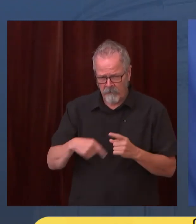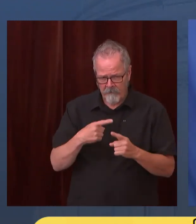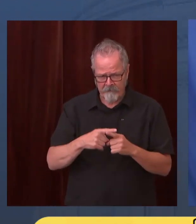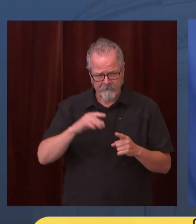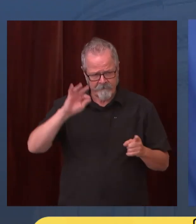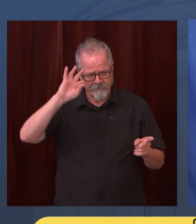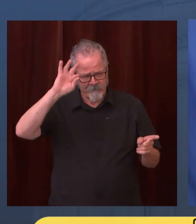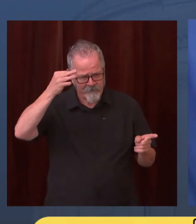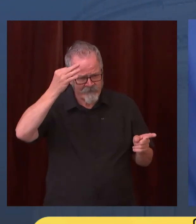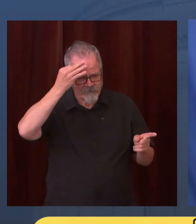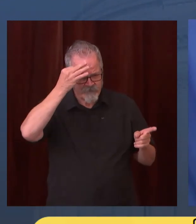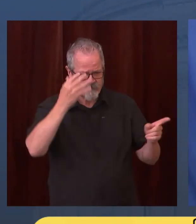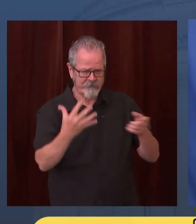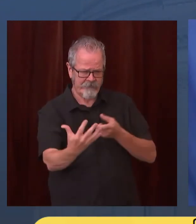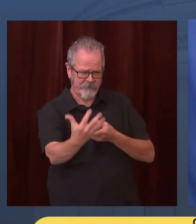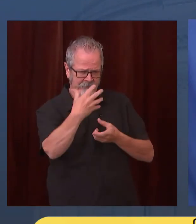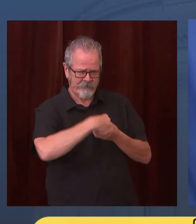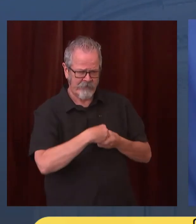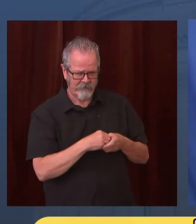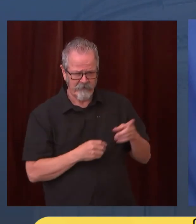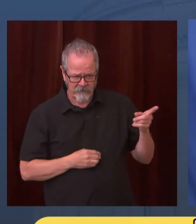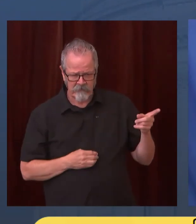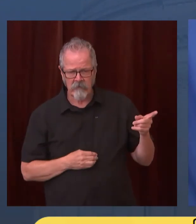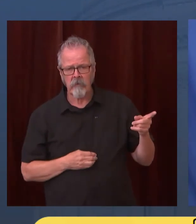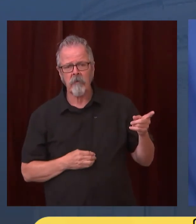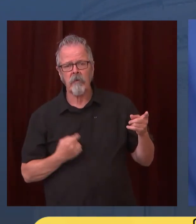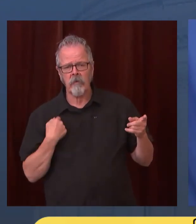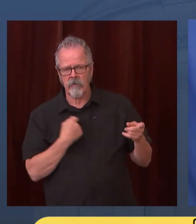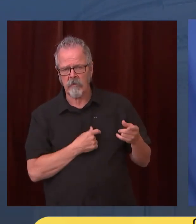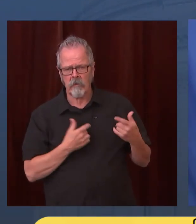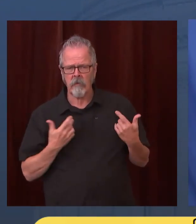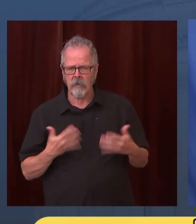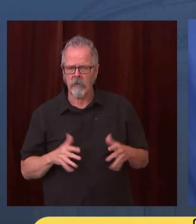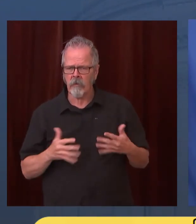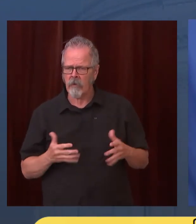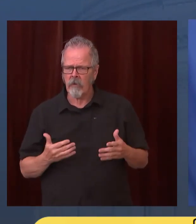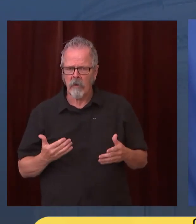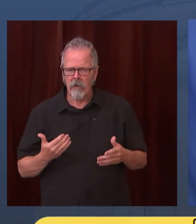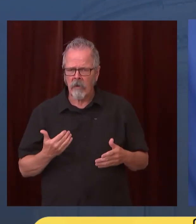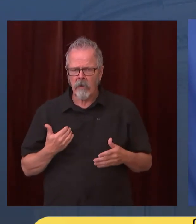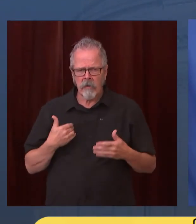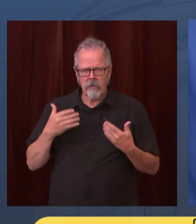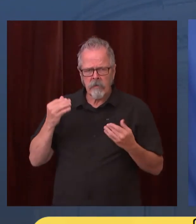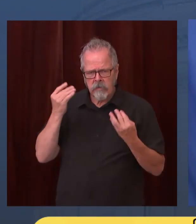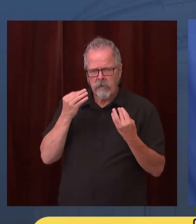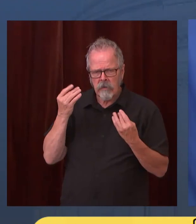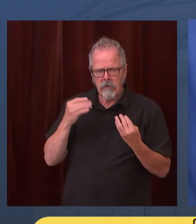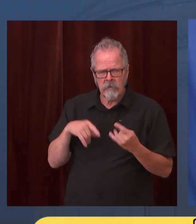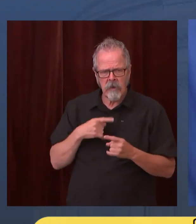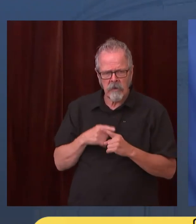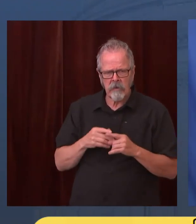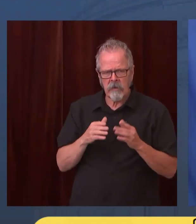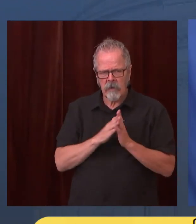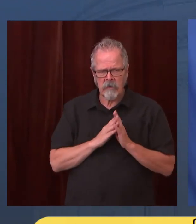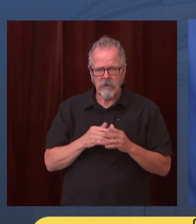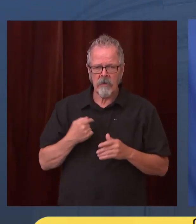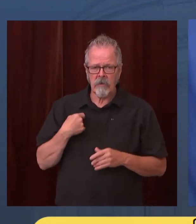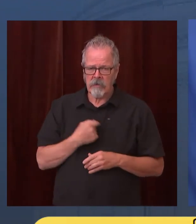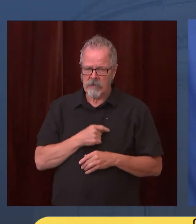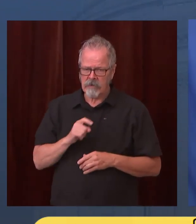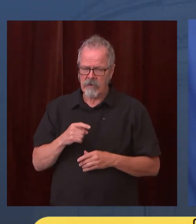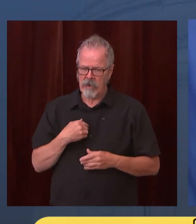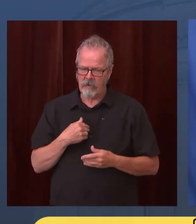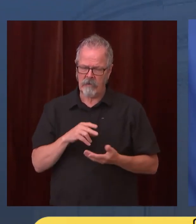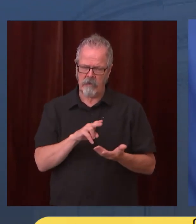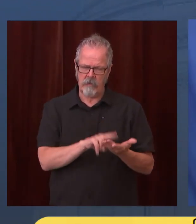assistance. We have contracts with national contracting firms to bring in healthcare providers already.